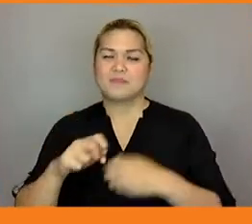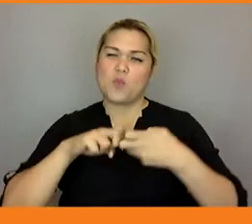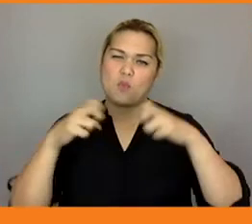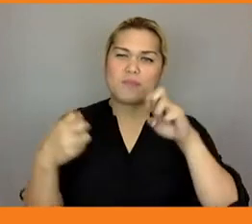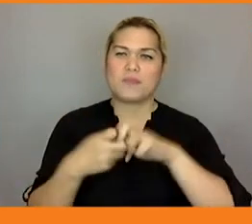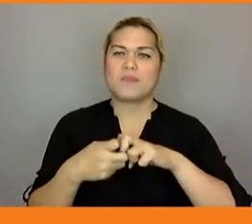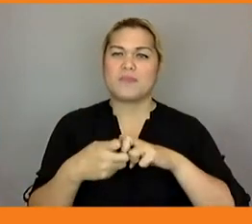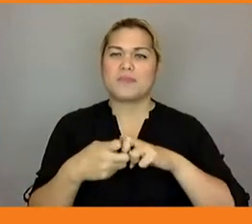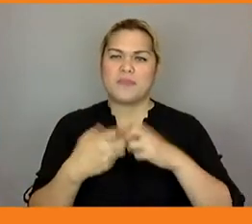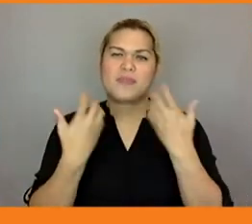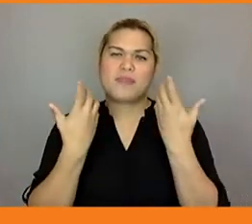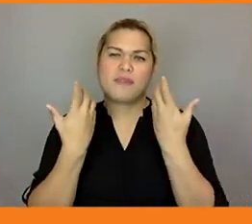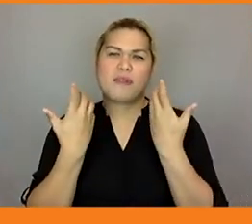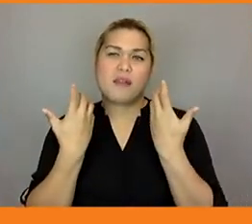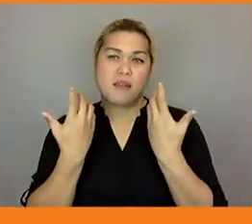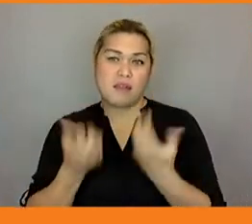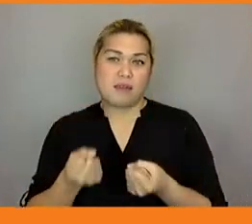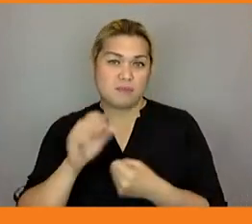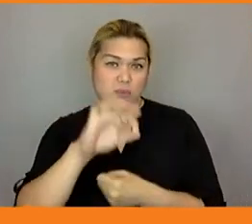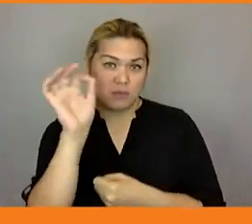questions. I mean, your idea.